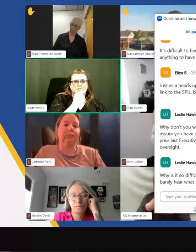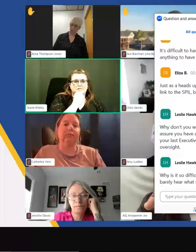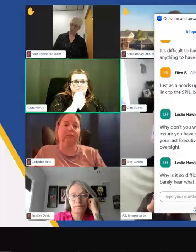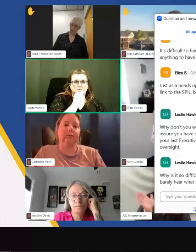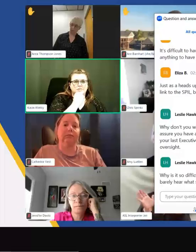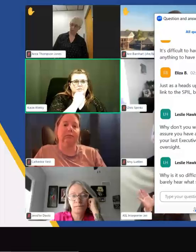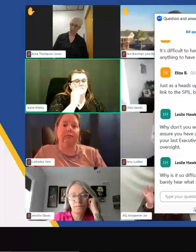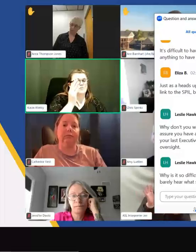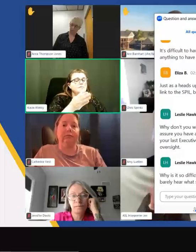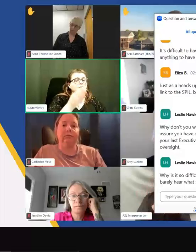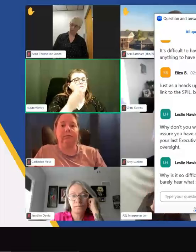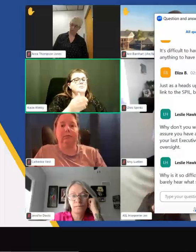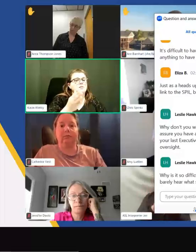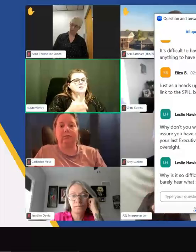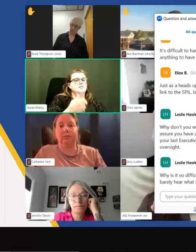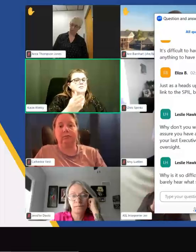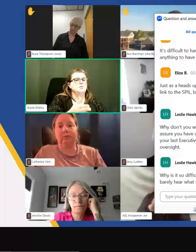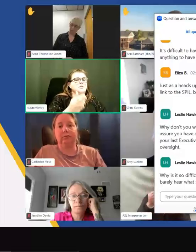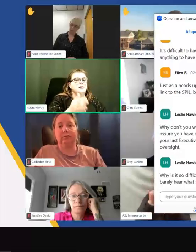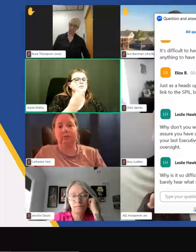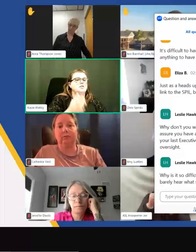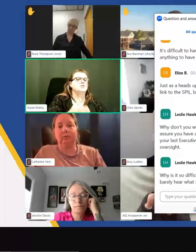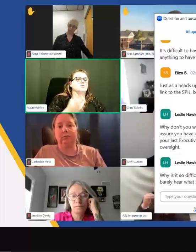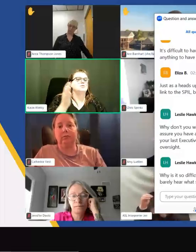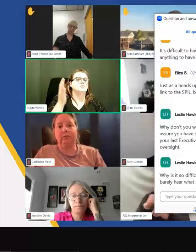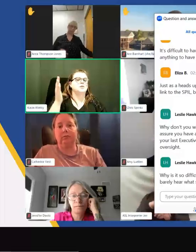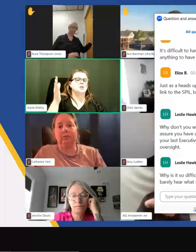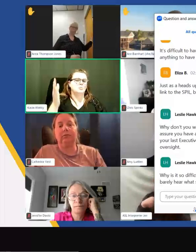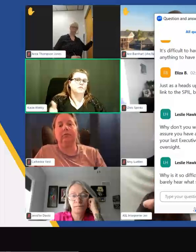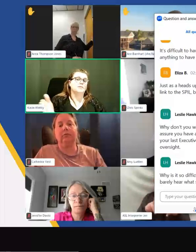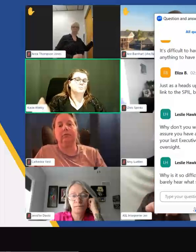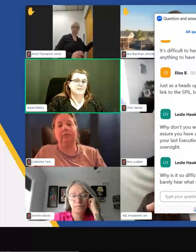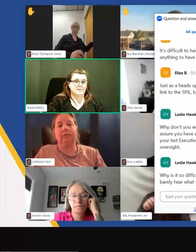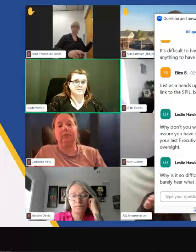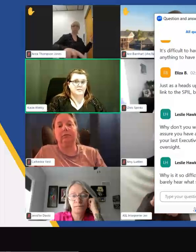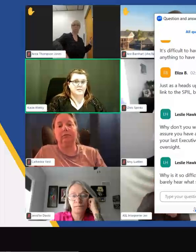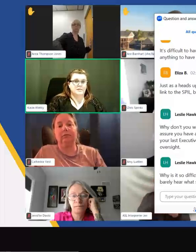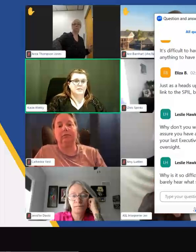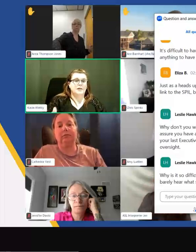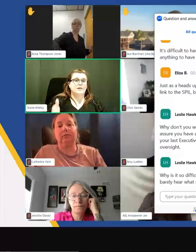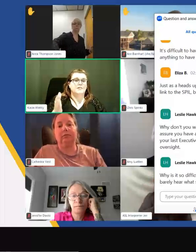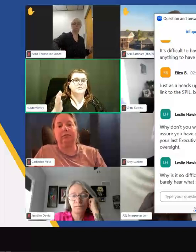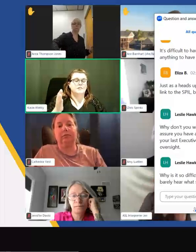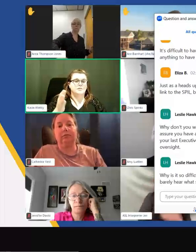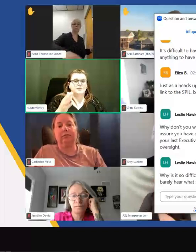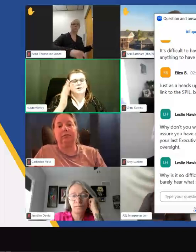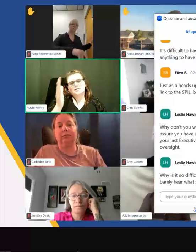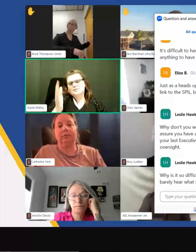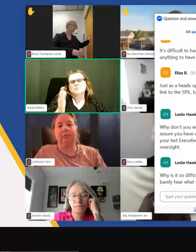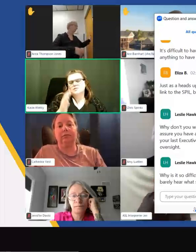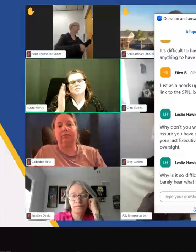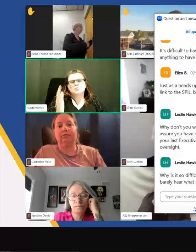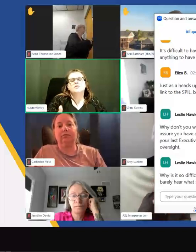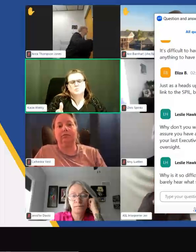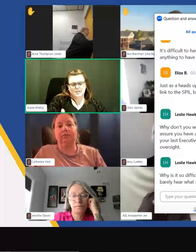meetings, and so there's very limited things that we're allowed to do private meetings on. and it, or